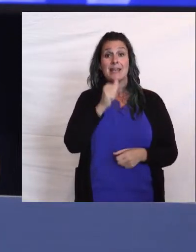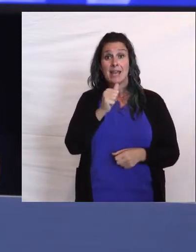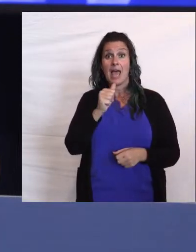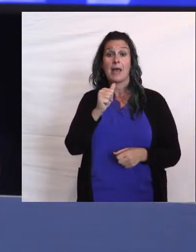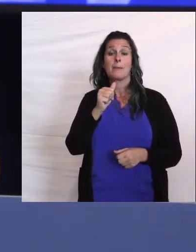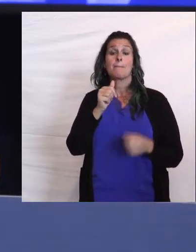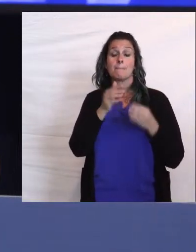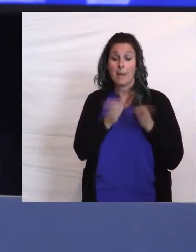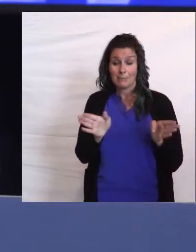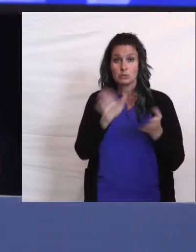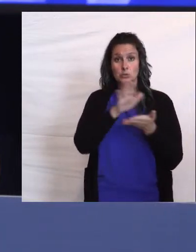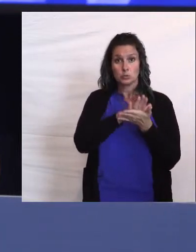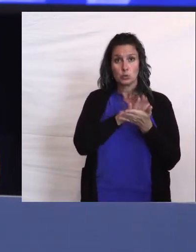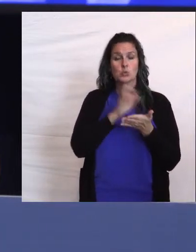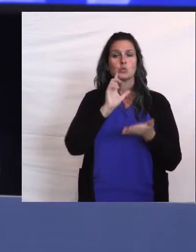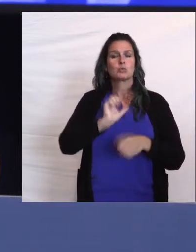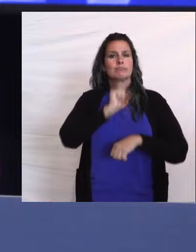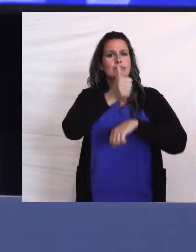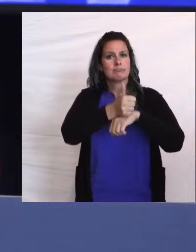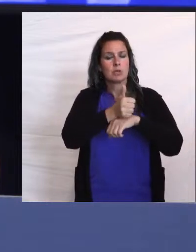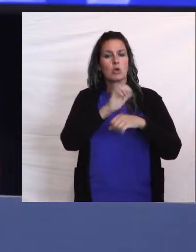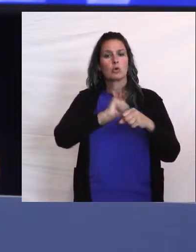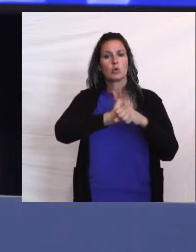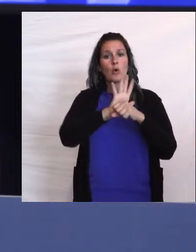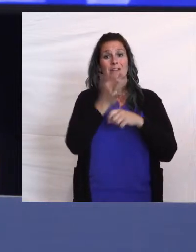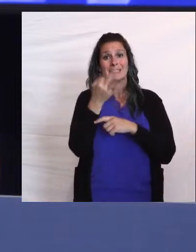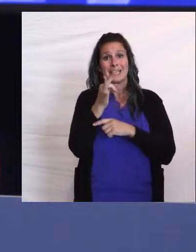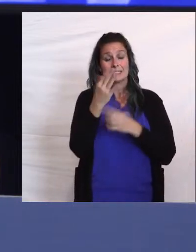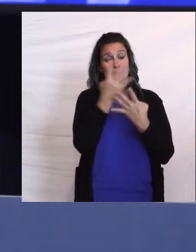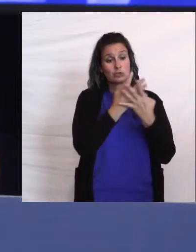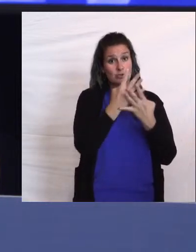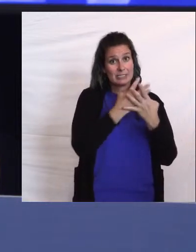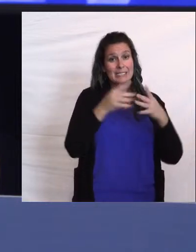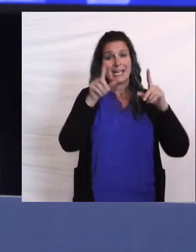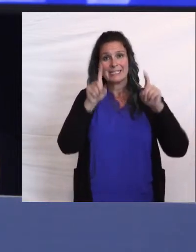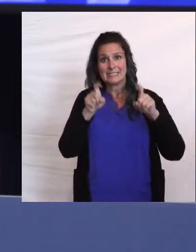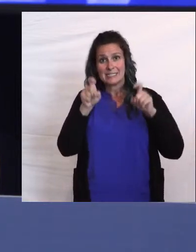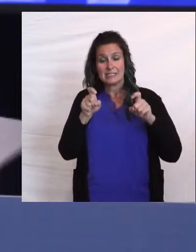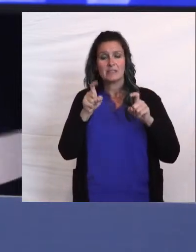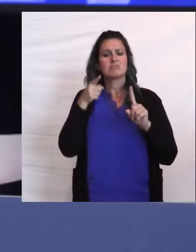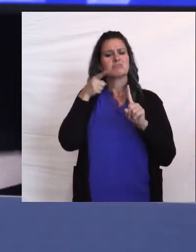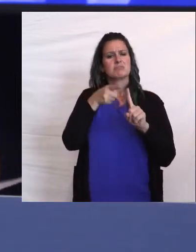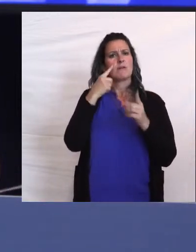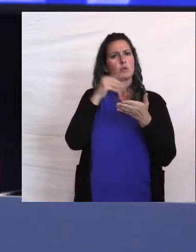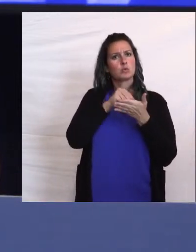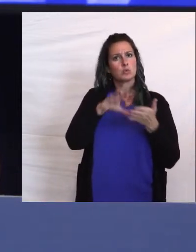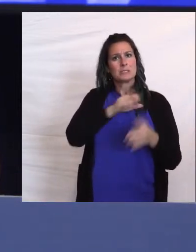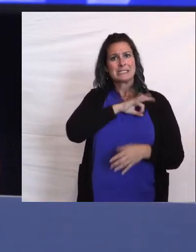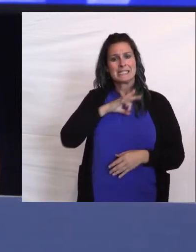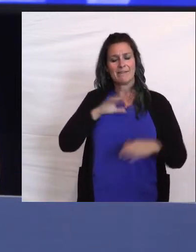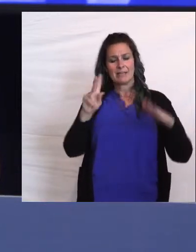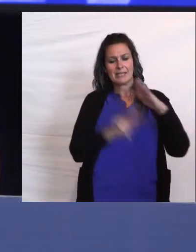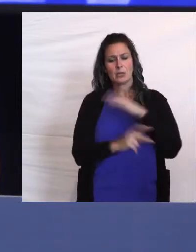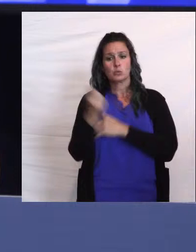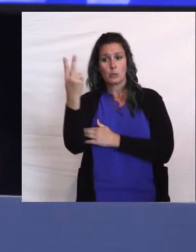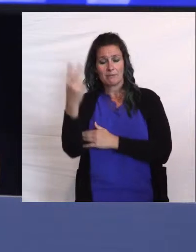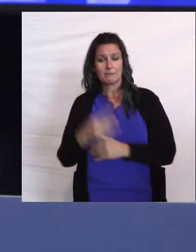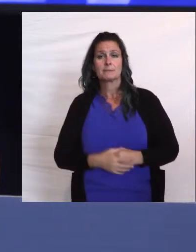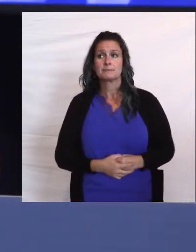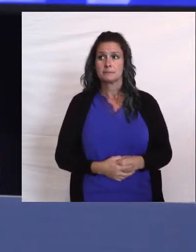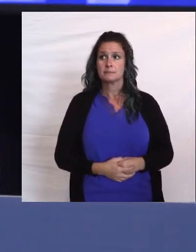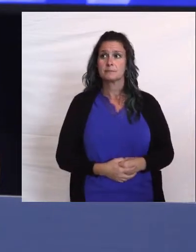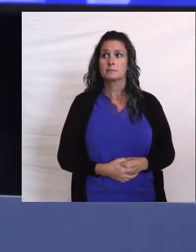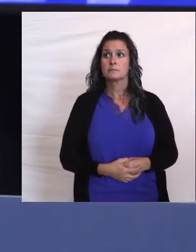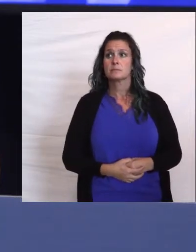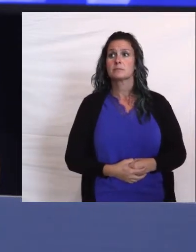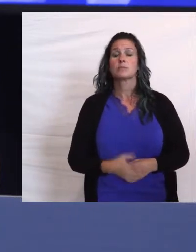with implementing COVID-19 screening testing for students and staff in K through 12.